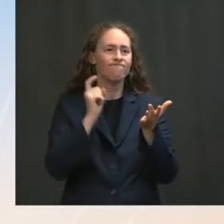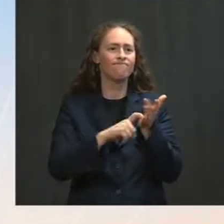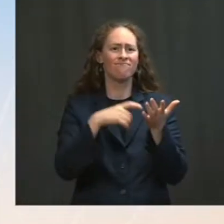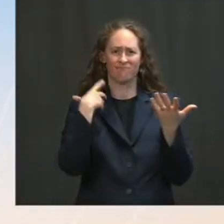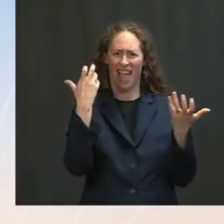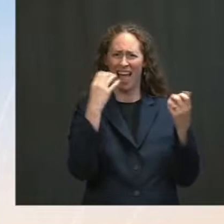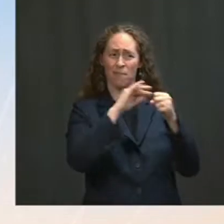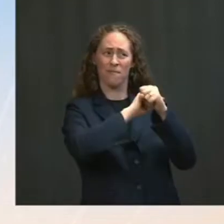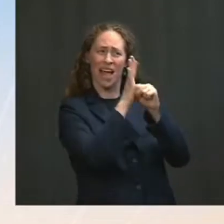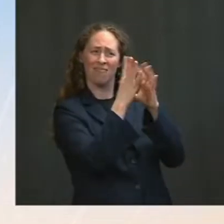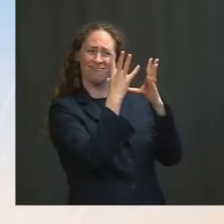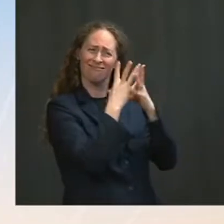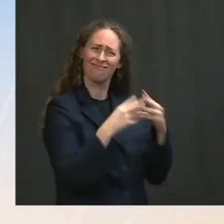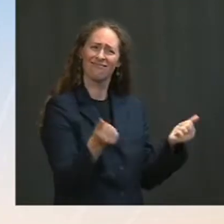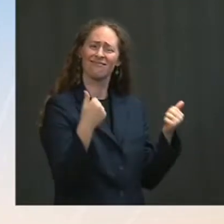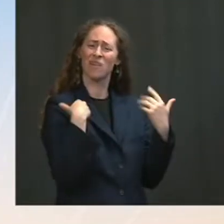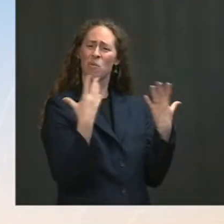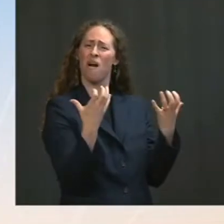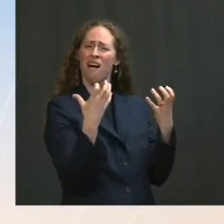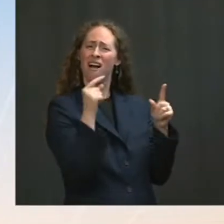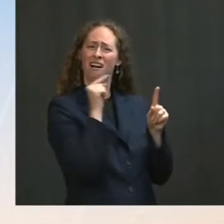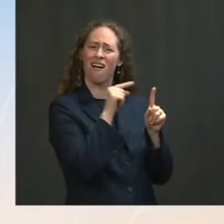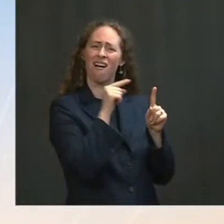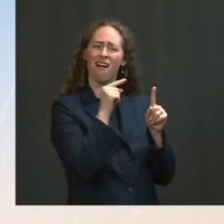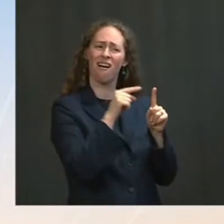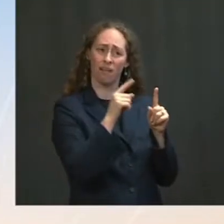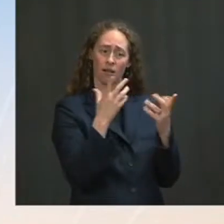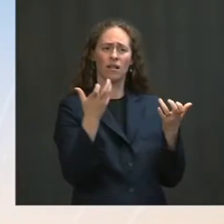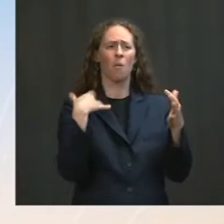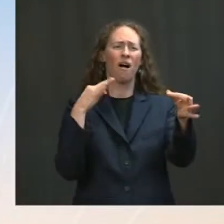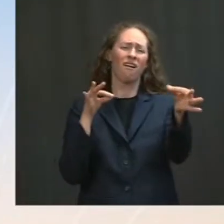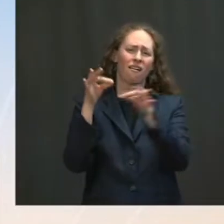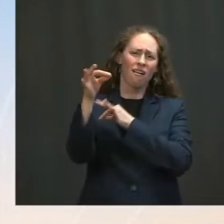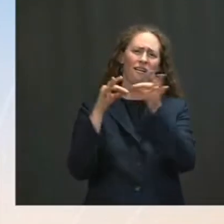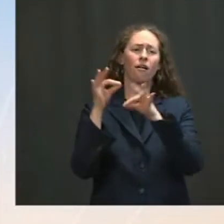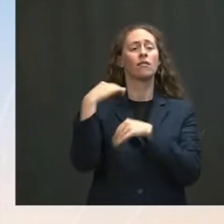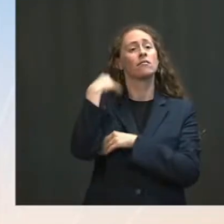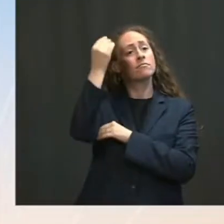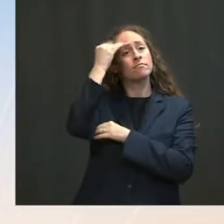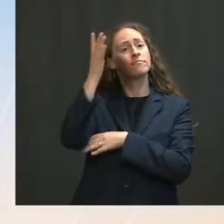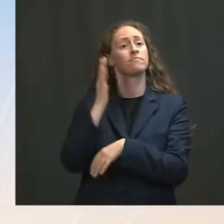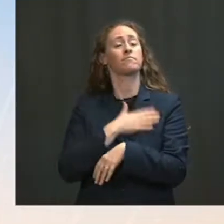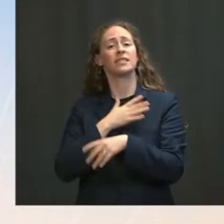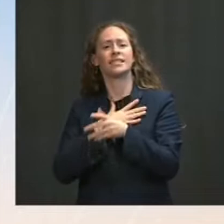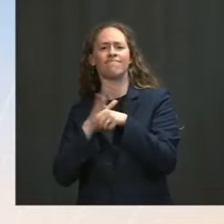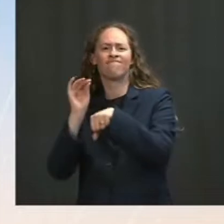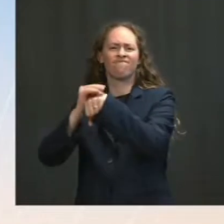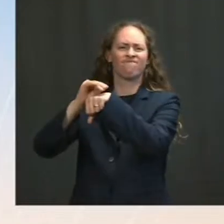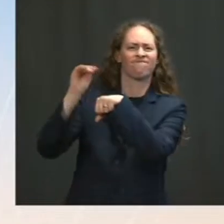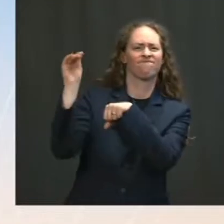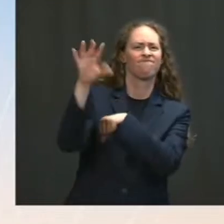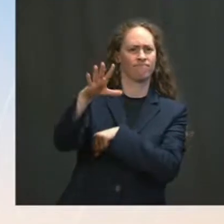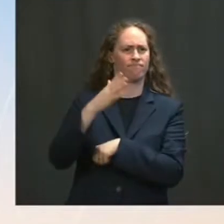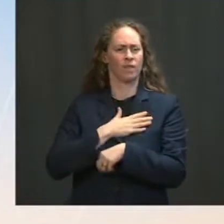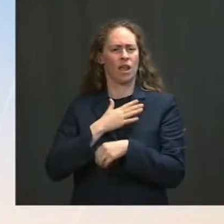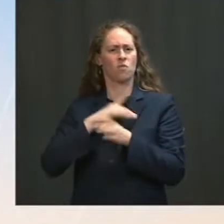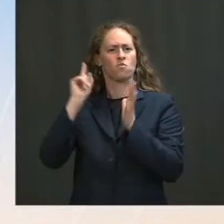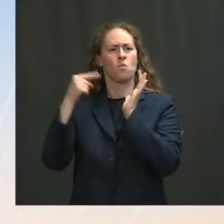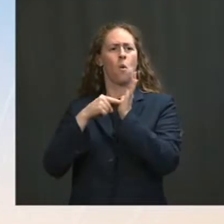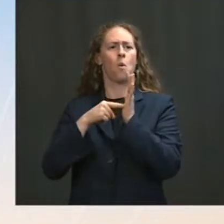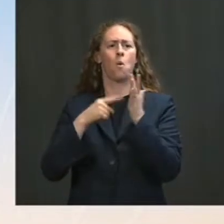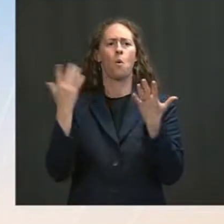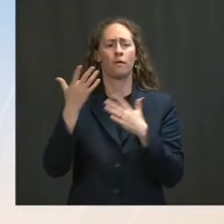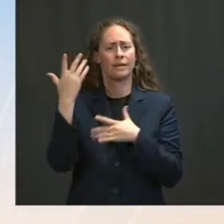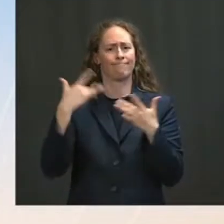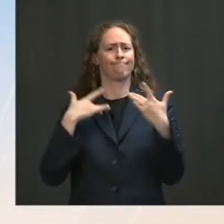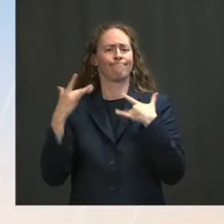Today, I issued a Surgeon General's advisory on the dangers of health misinformation. Surgeon